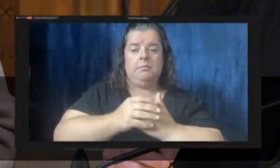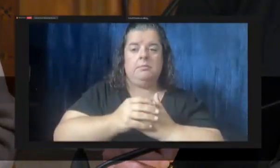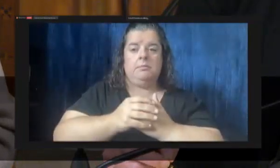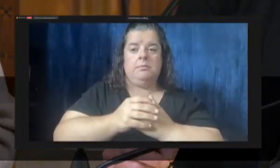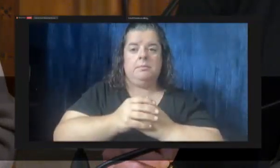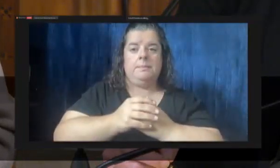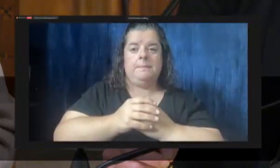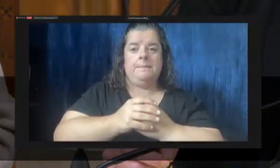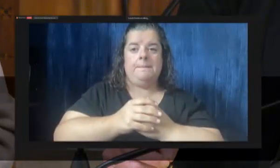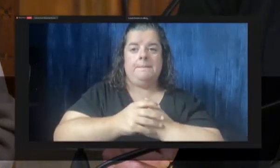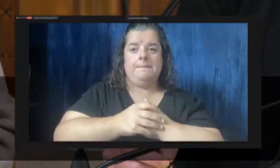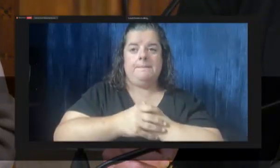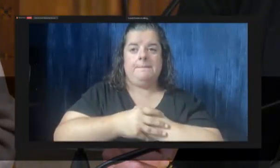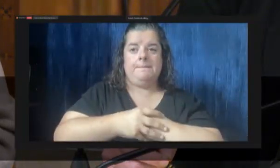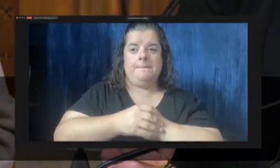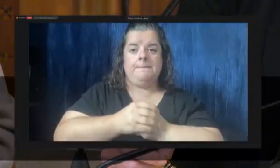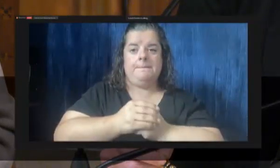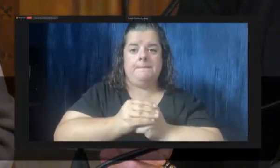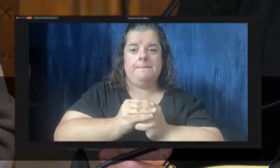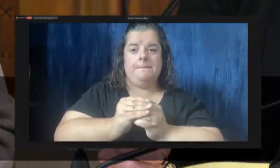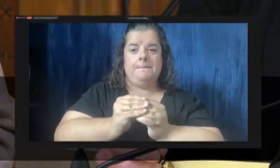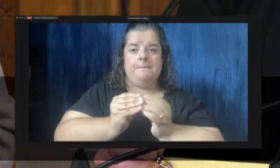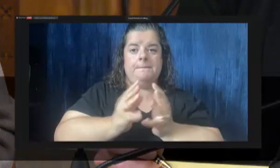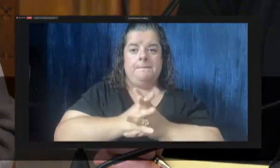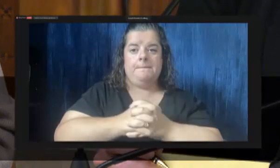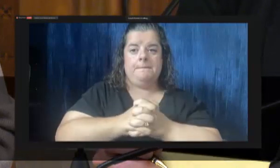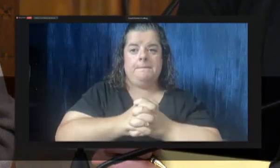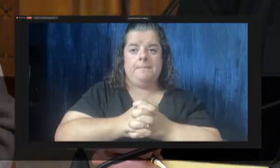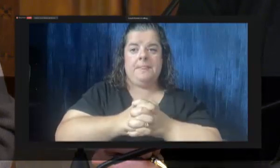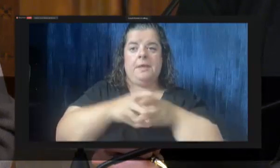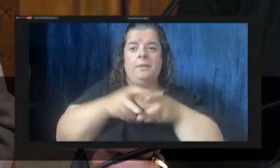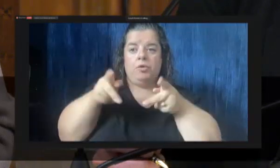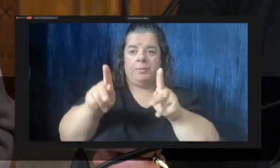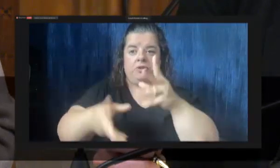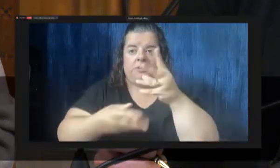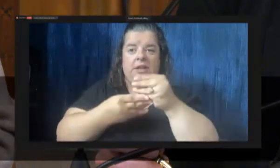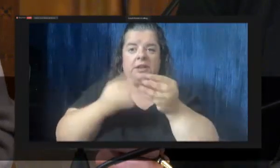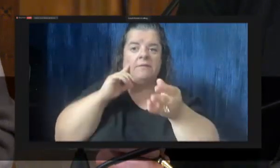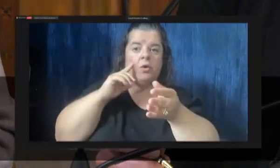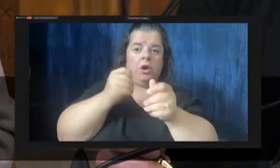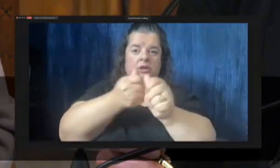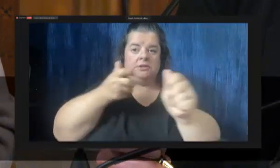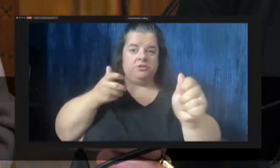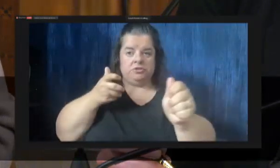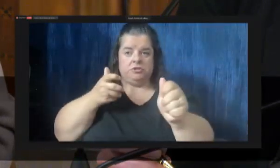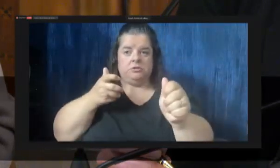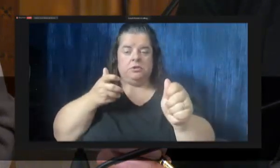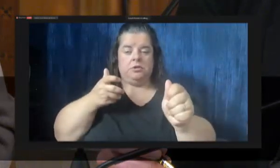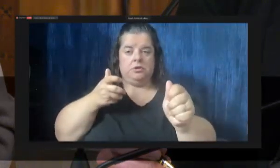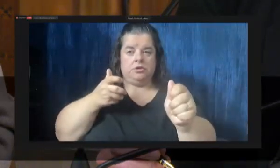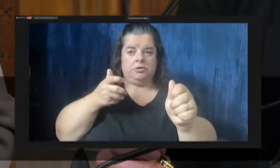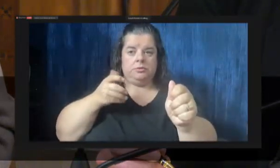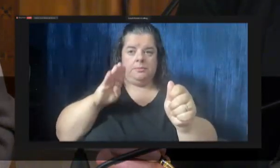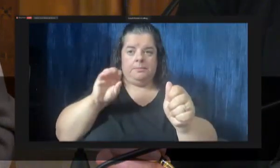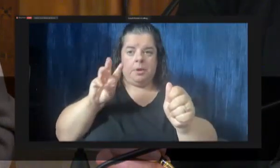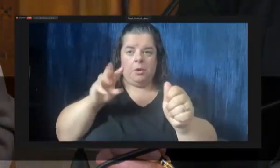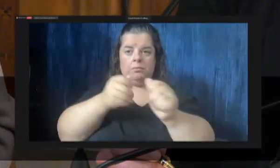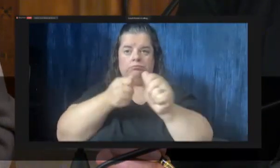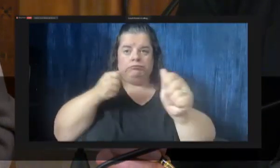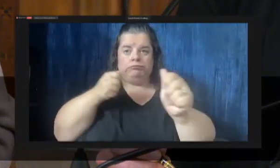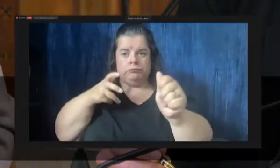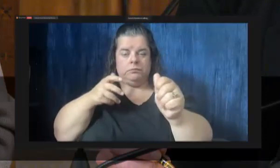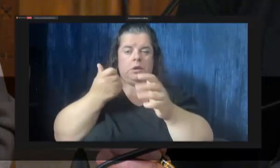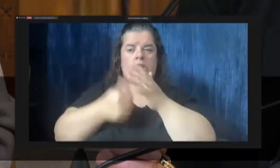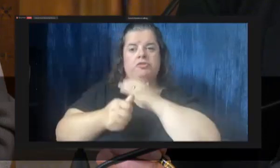And then there's permissions added to discharge bow and arrow under that, and that